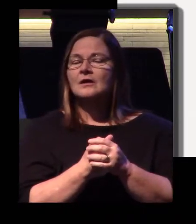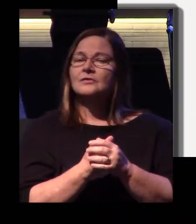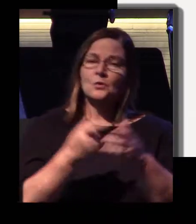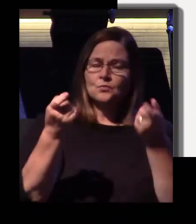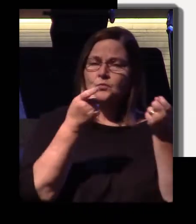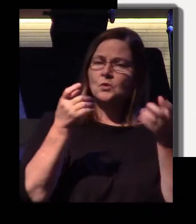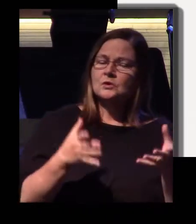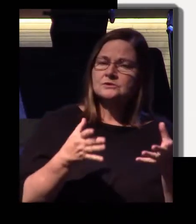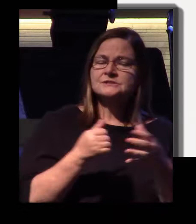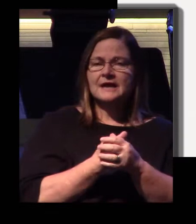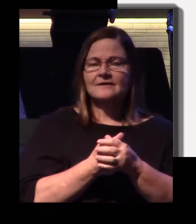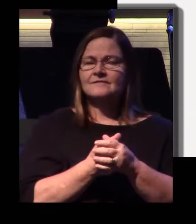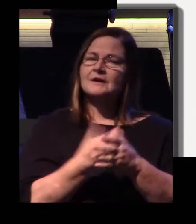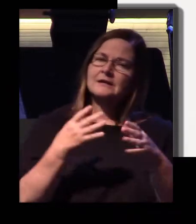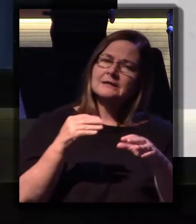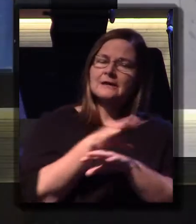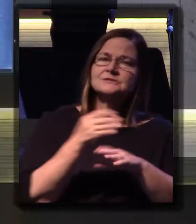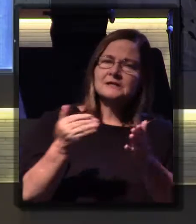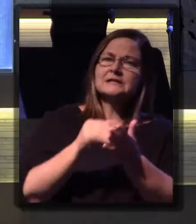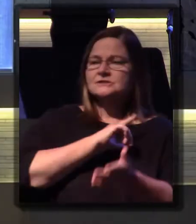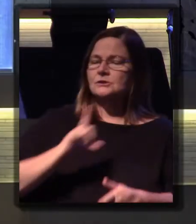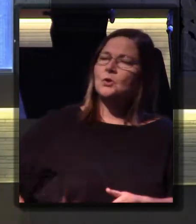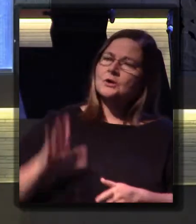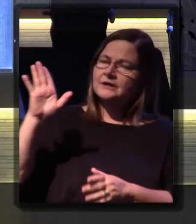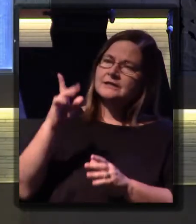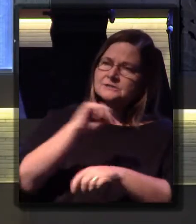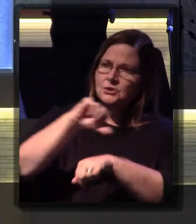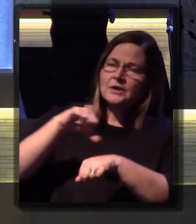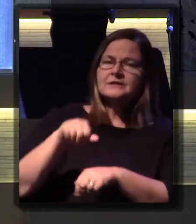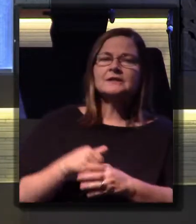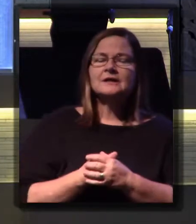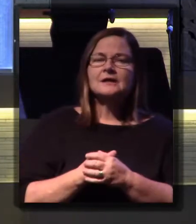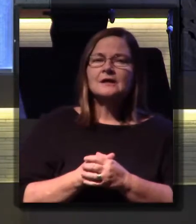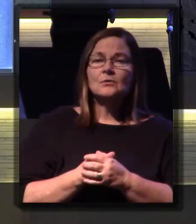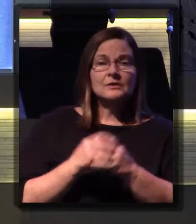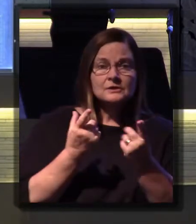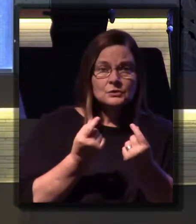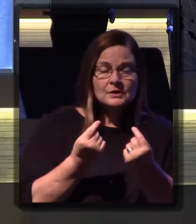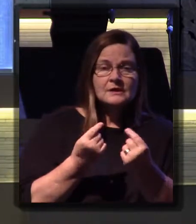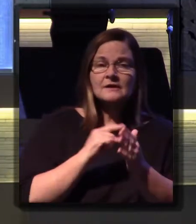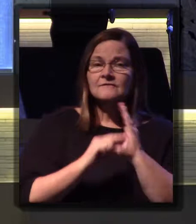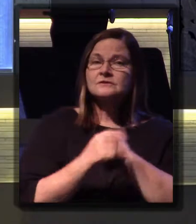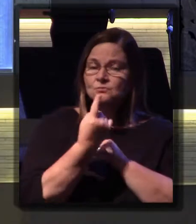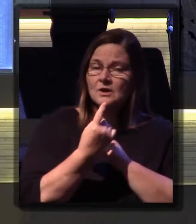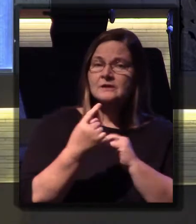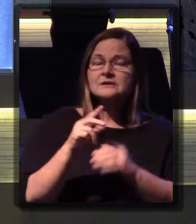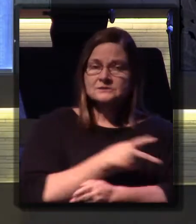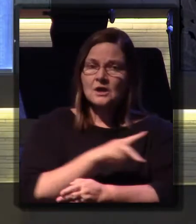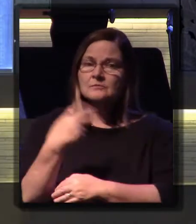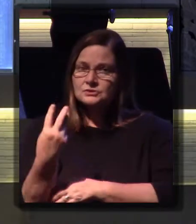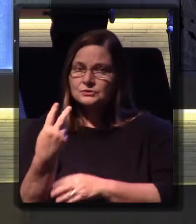2, where we read about how the kings of the earth take their stand and the rulers take counsel together against the Lord and against his